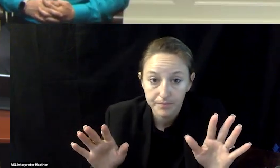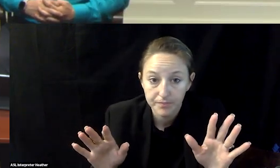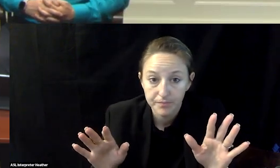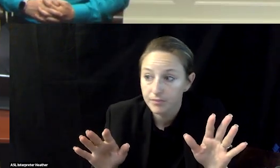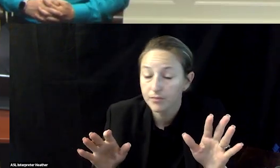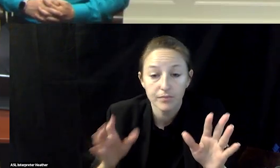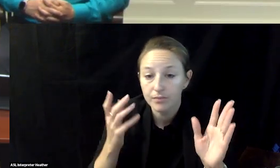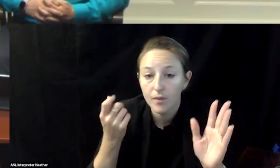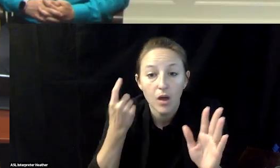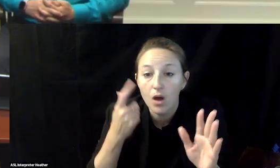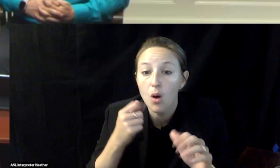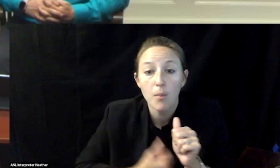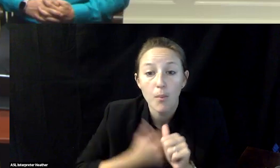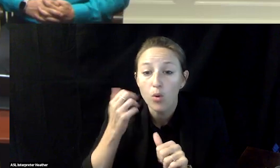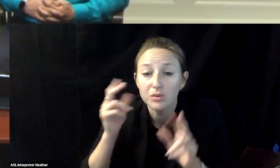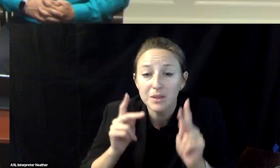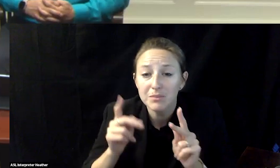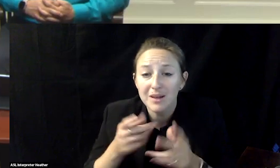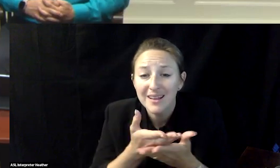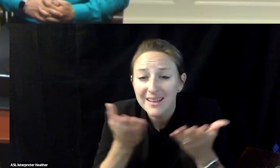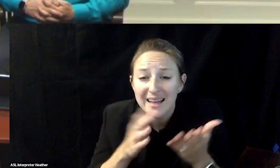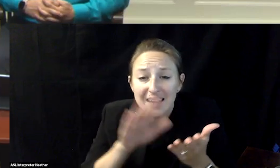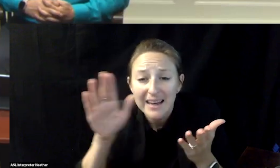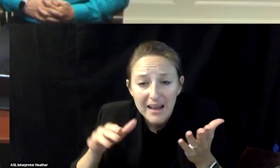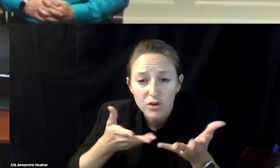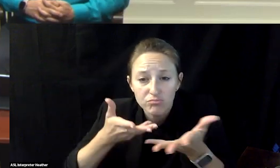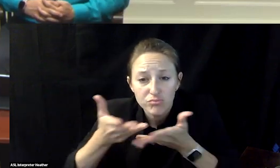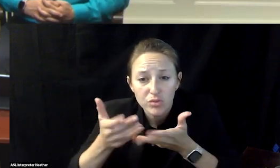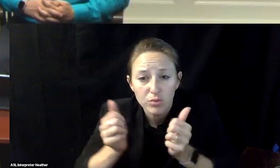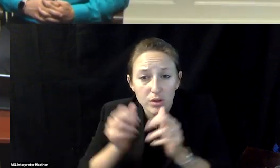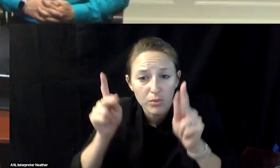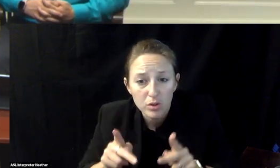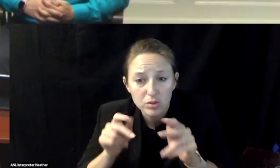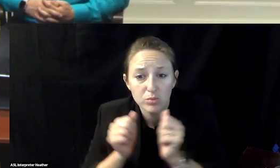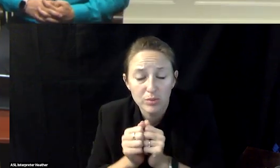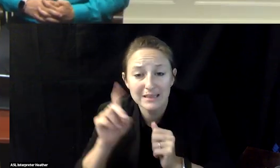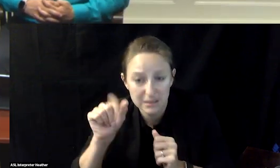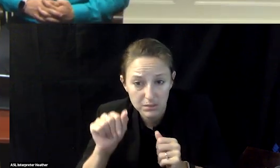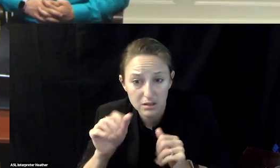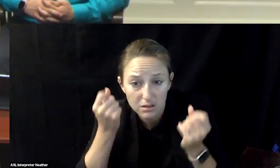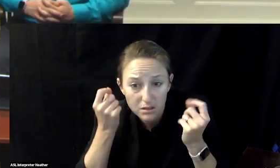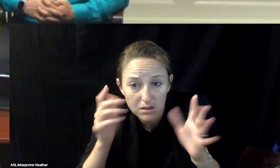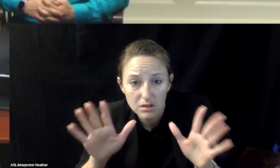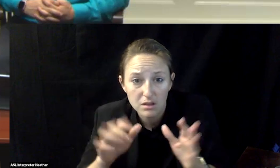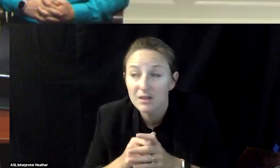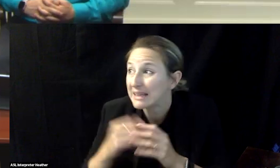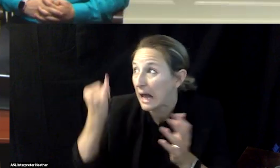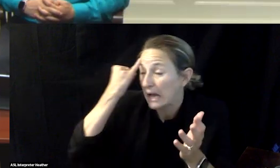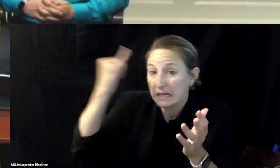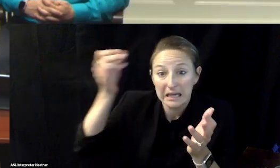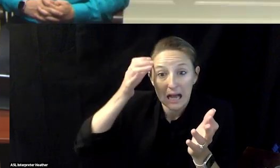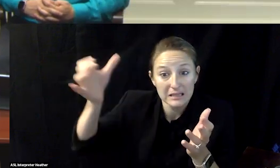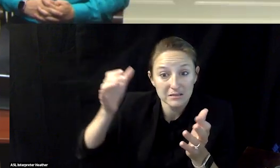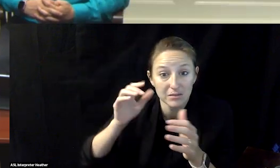first of all, most people have never interacted with a person with a disability before. And the idea of people with disabilities